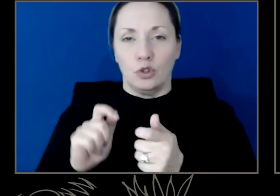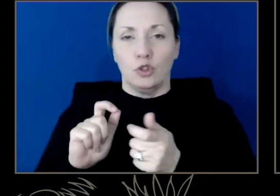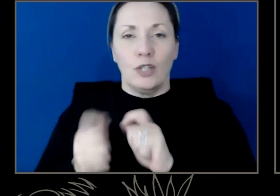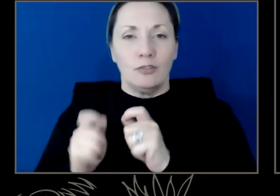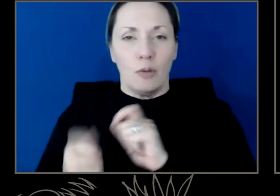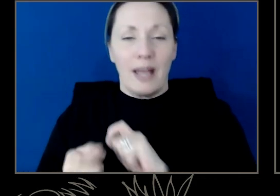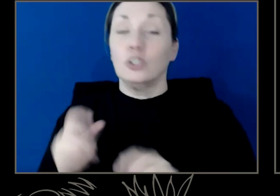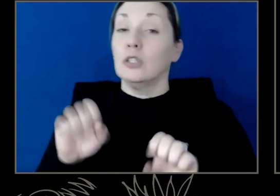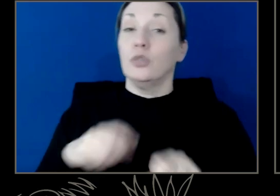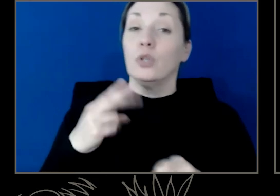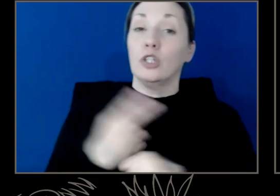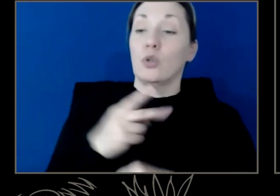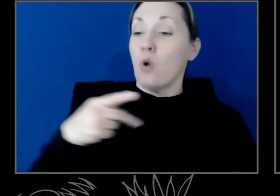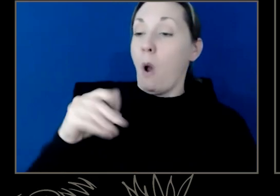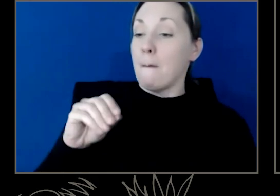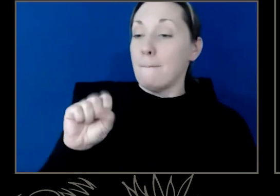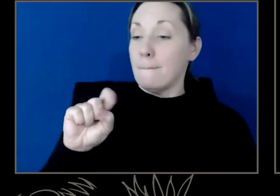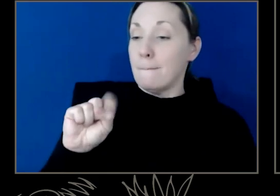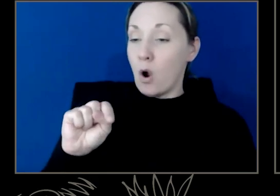Postgres views to